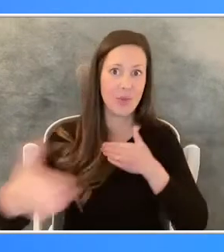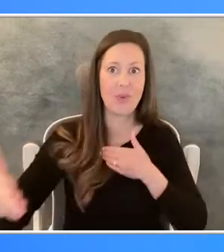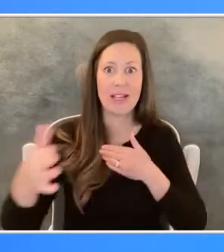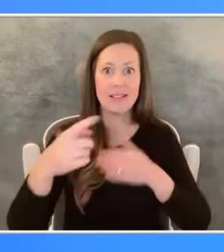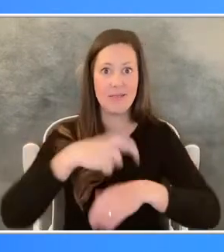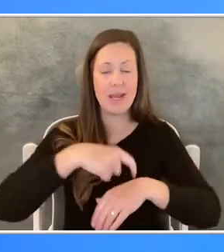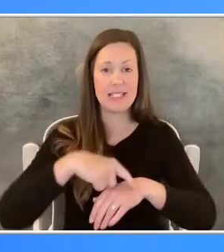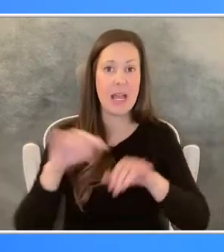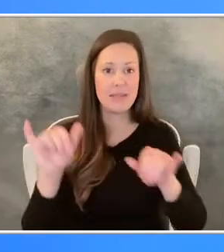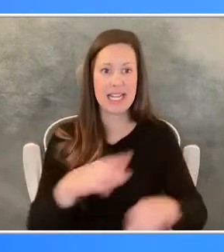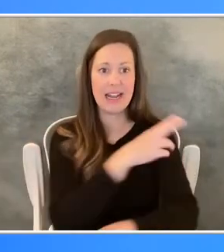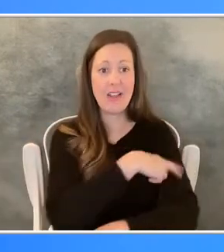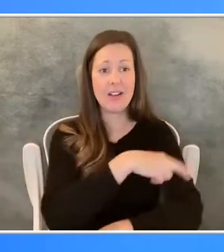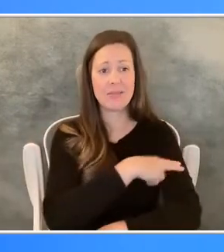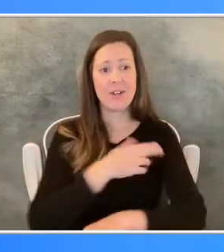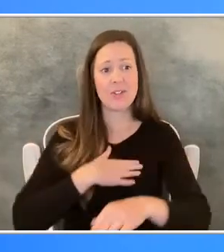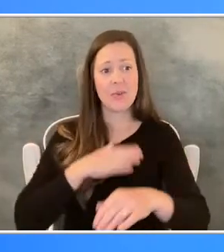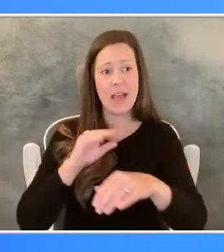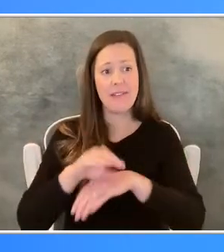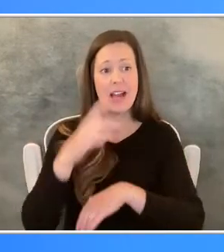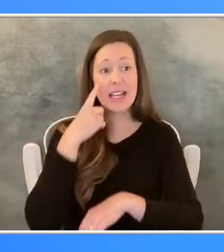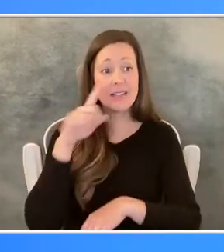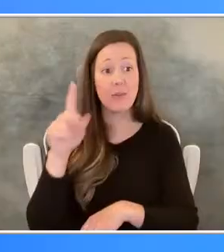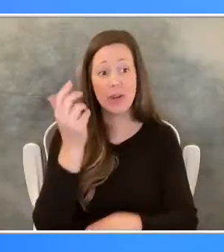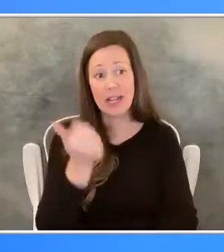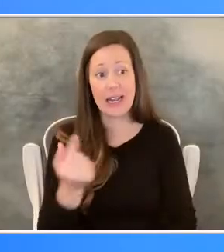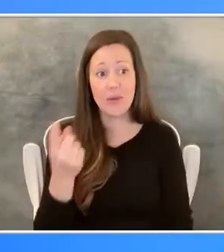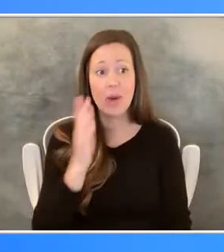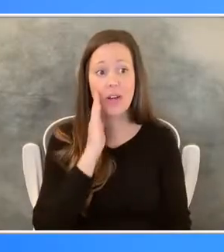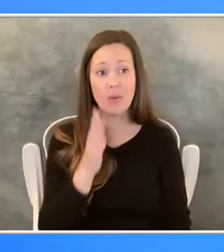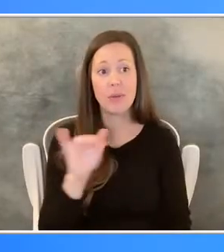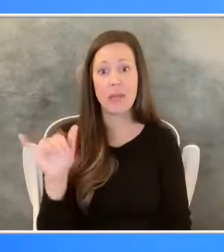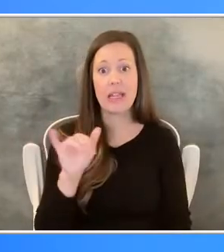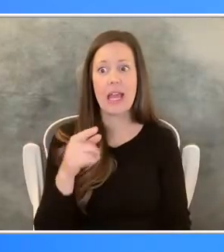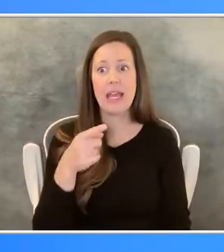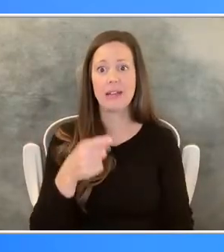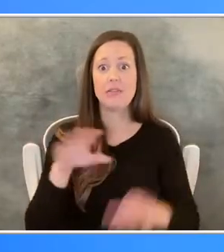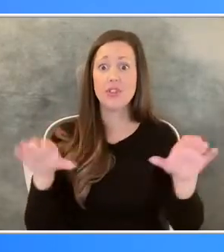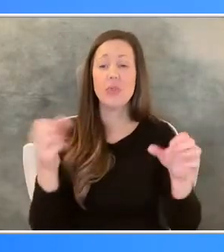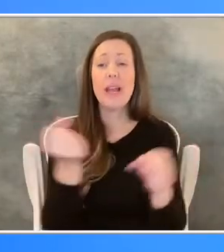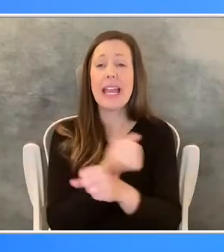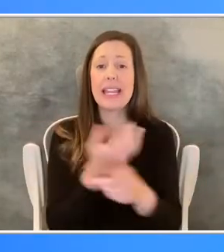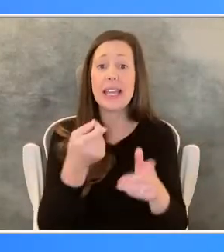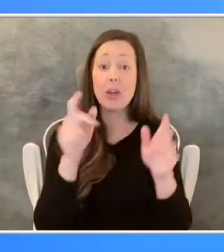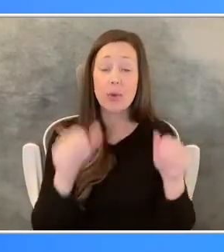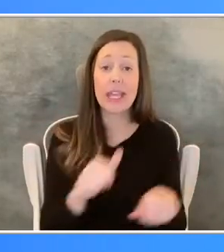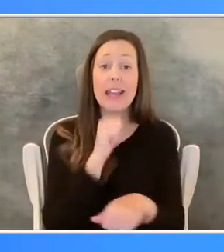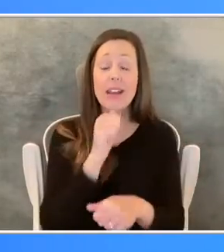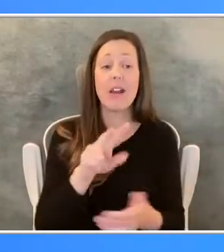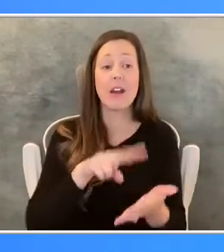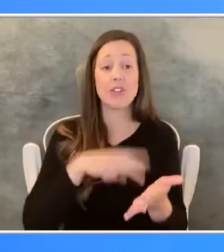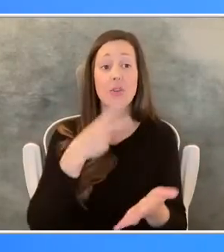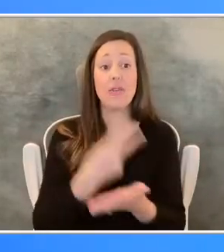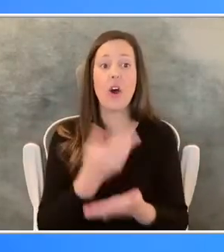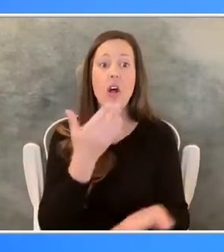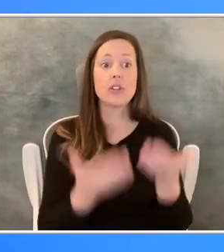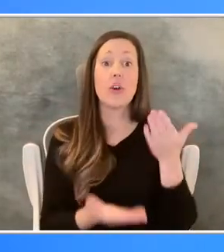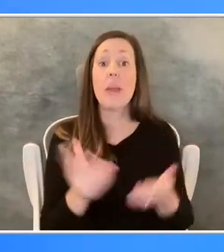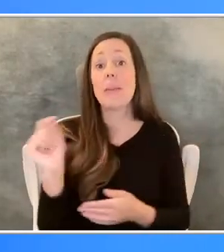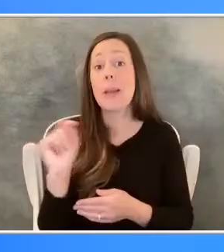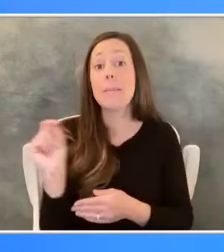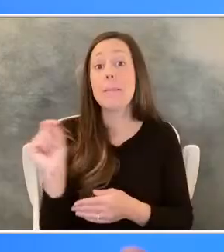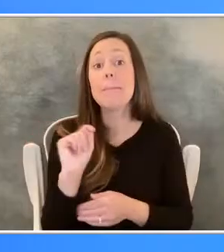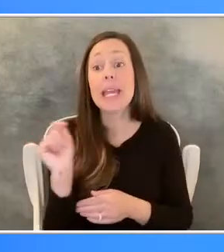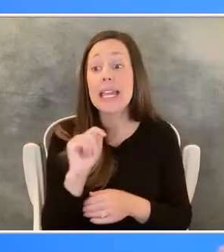my advice would be for anyone is like, do anything in your power not to fall. So if you have to pee in your pants,